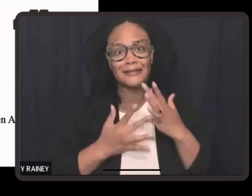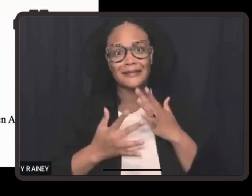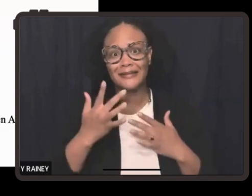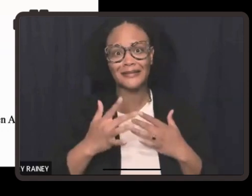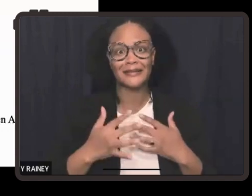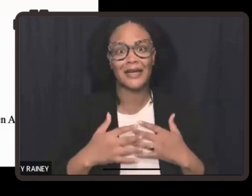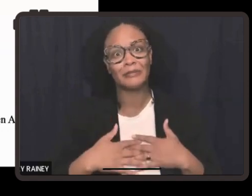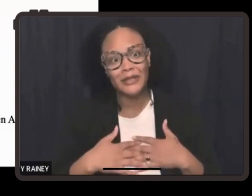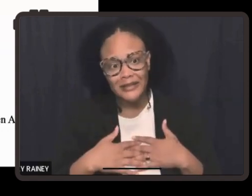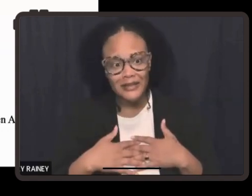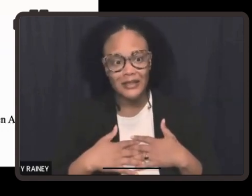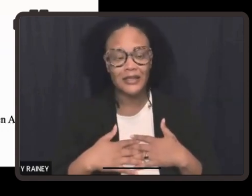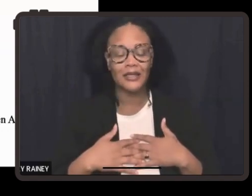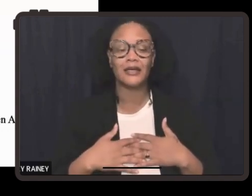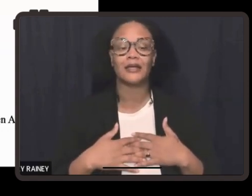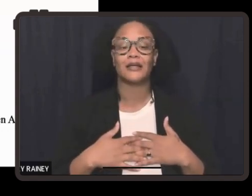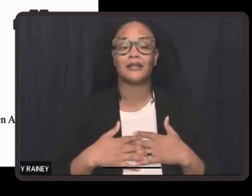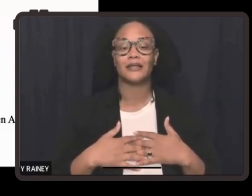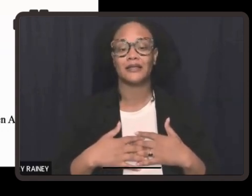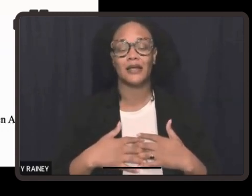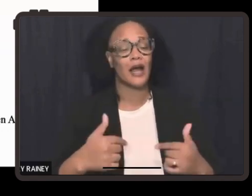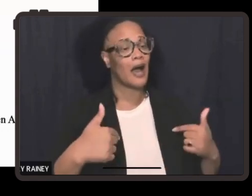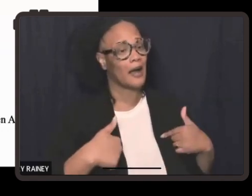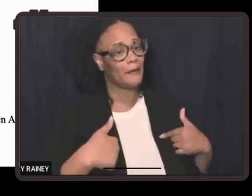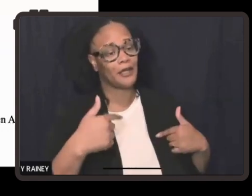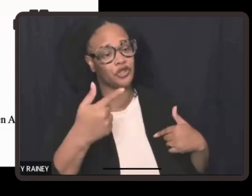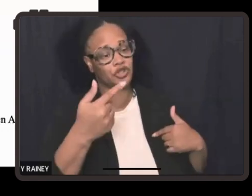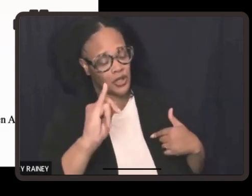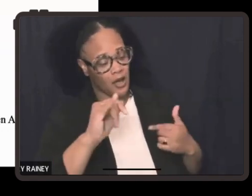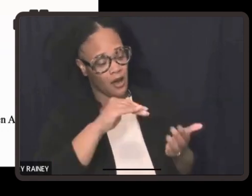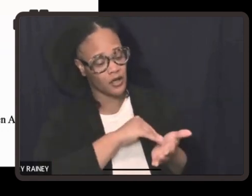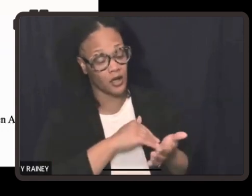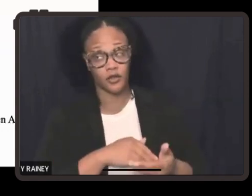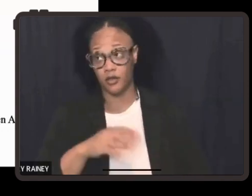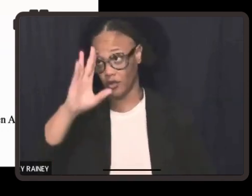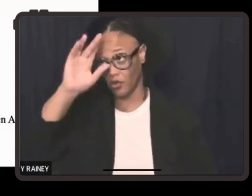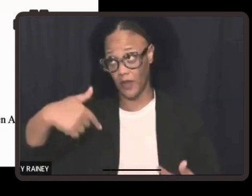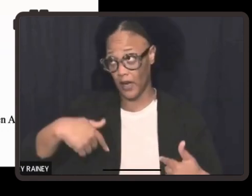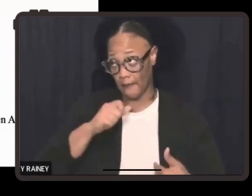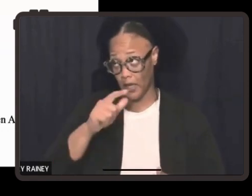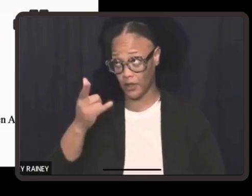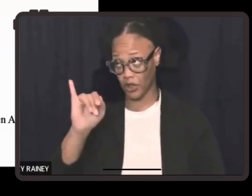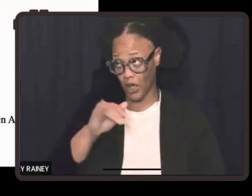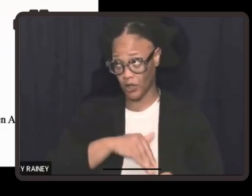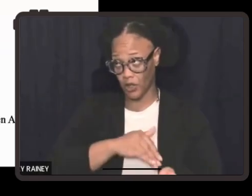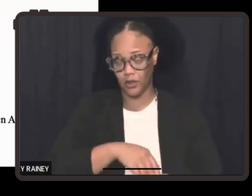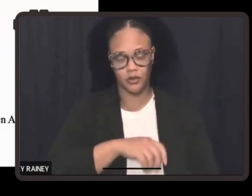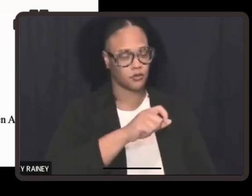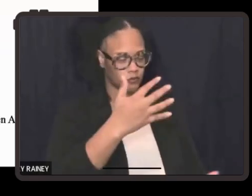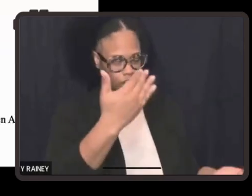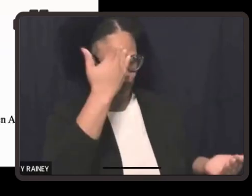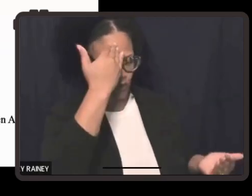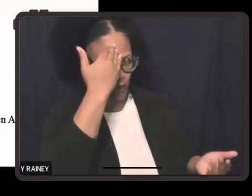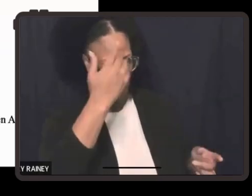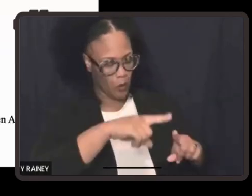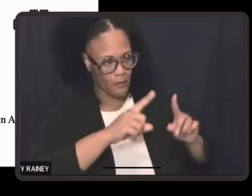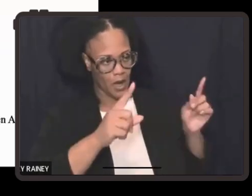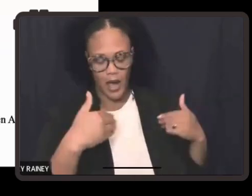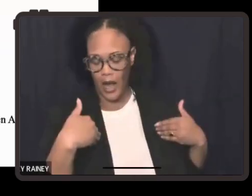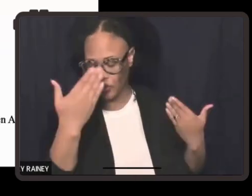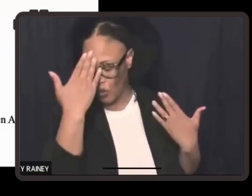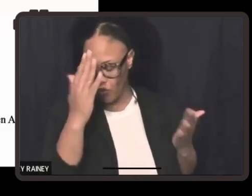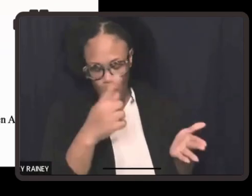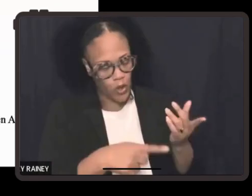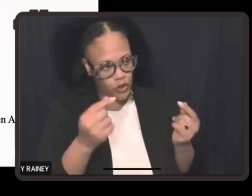He said, yes, I know. I said, I am a charge expert. He's a gastroenterologist. He said, I do not know what to do with this